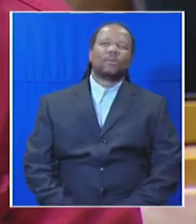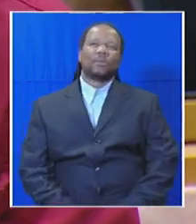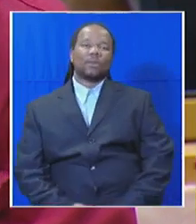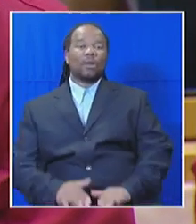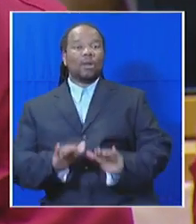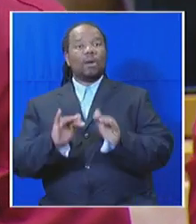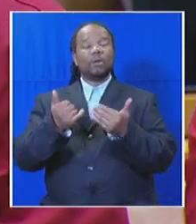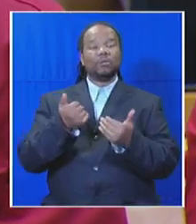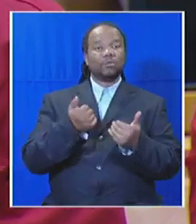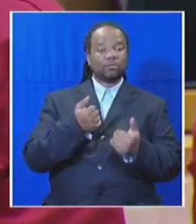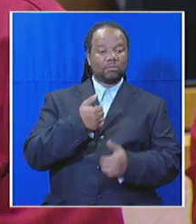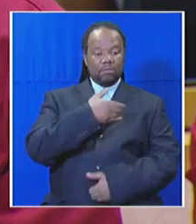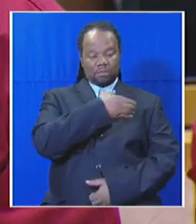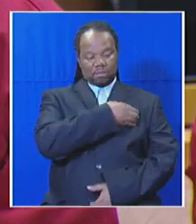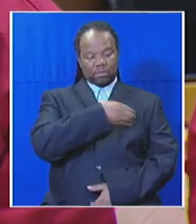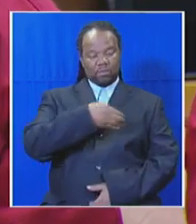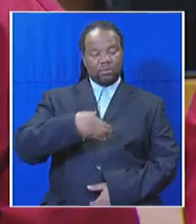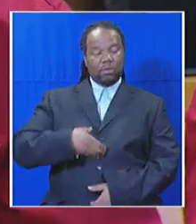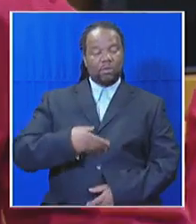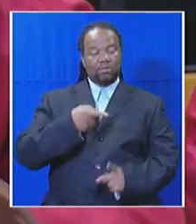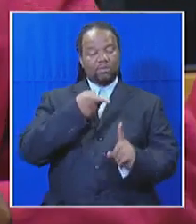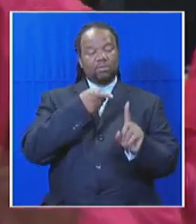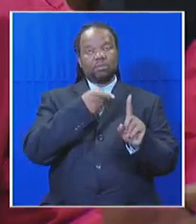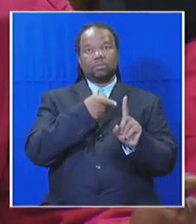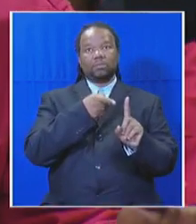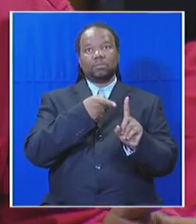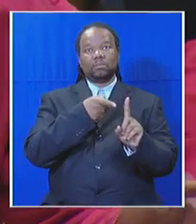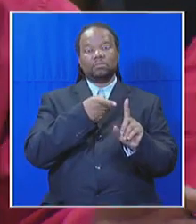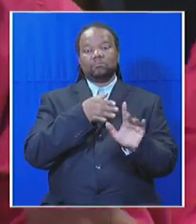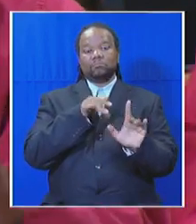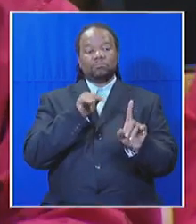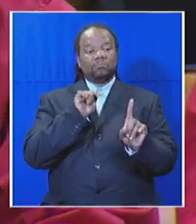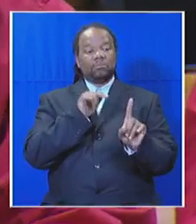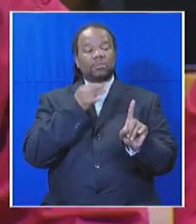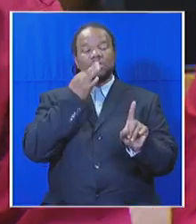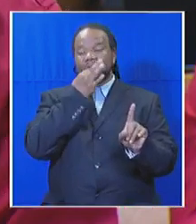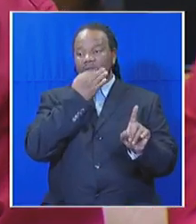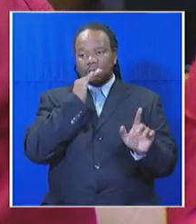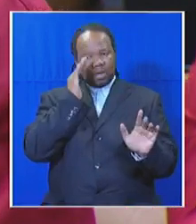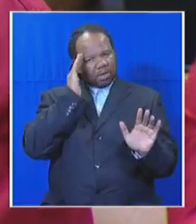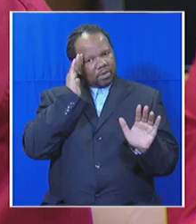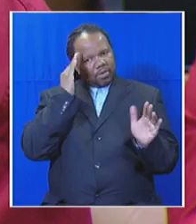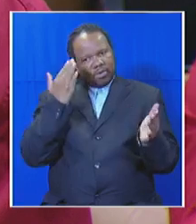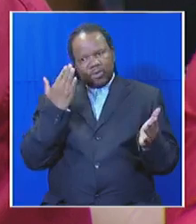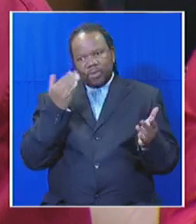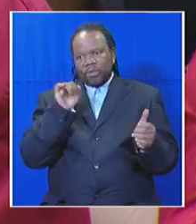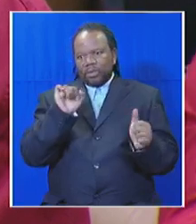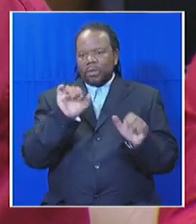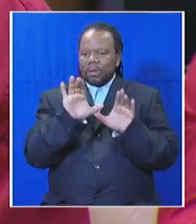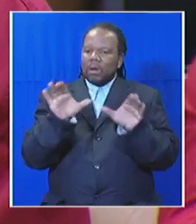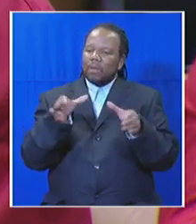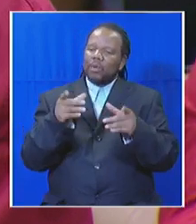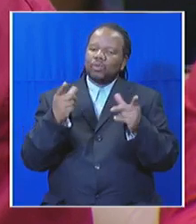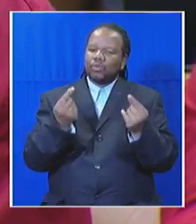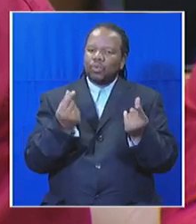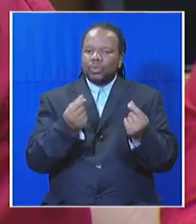when he says it does not know whether they do it or no. Honorable Gadi, that's not